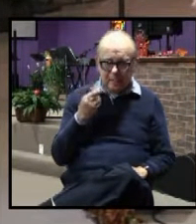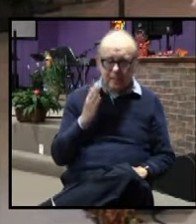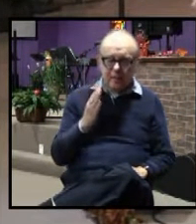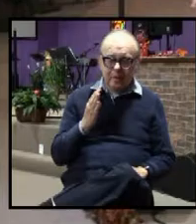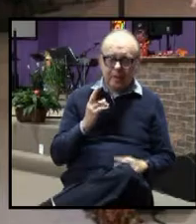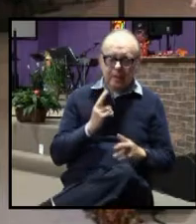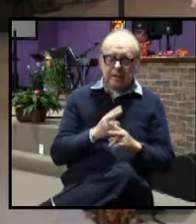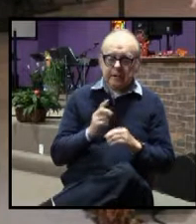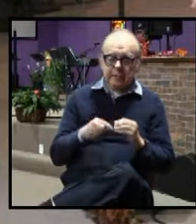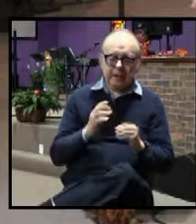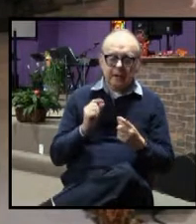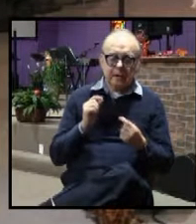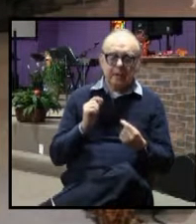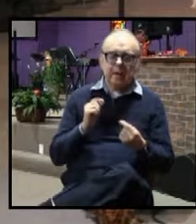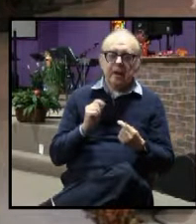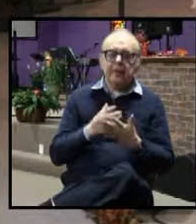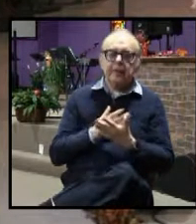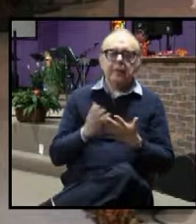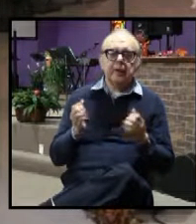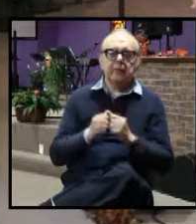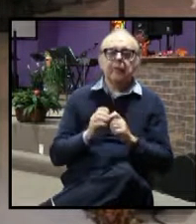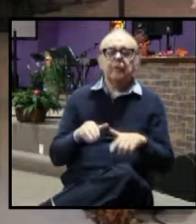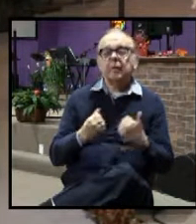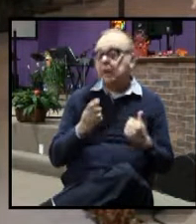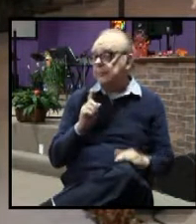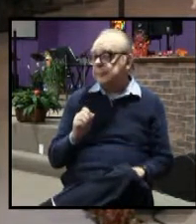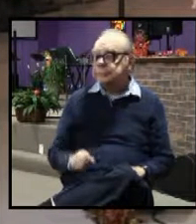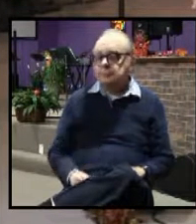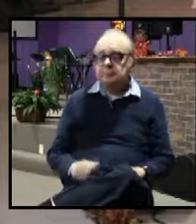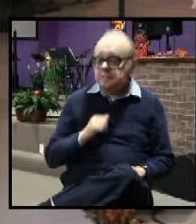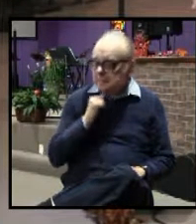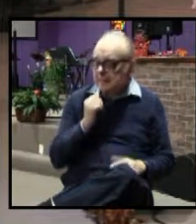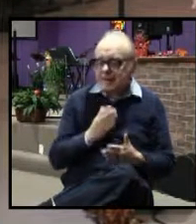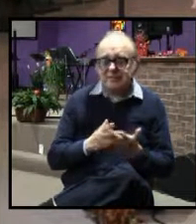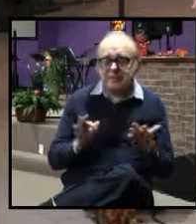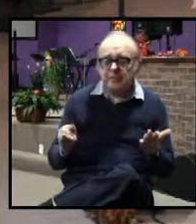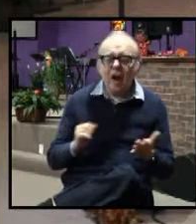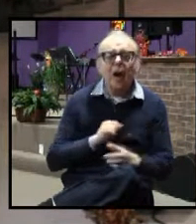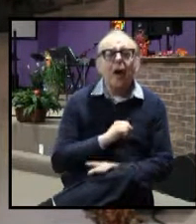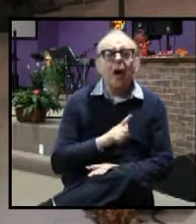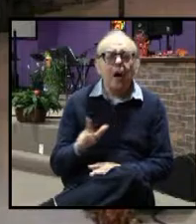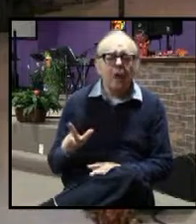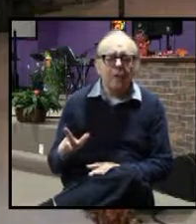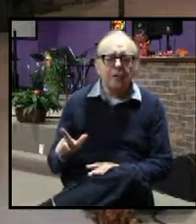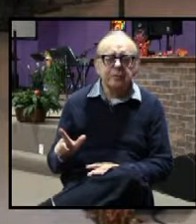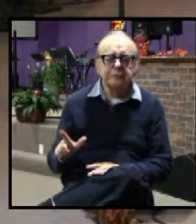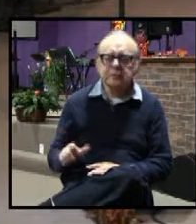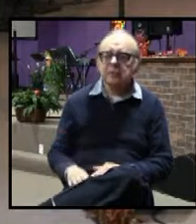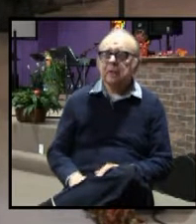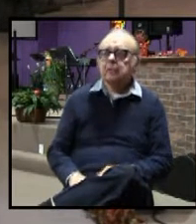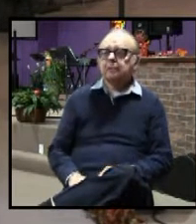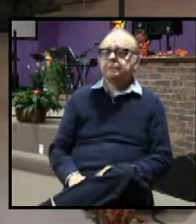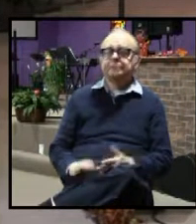God knows and cares about every detail in your life? Not just some of it, all of it, every bit of it. So